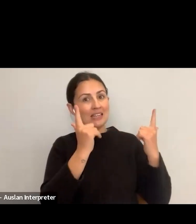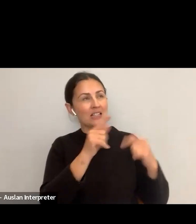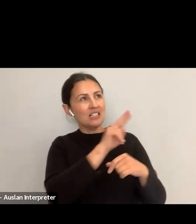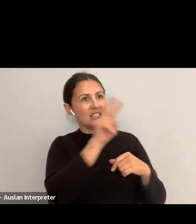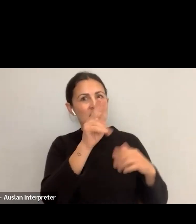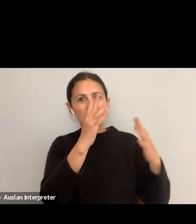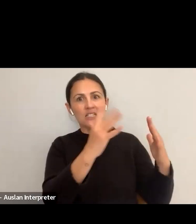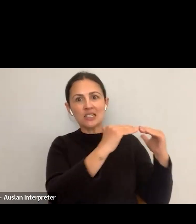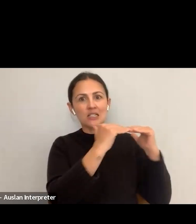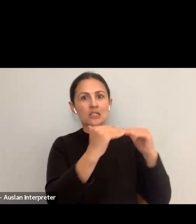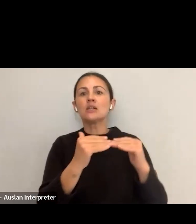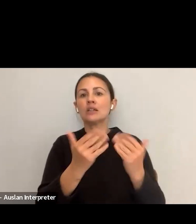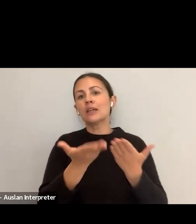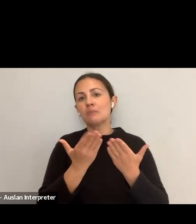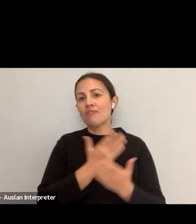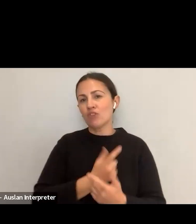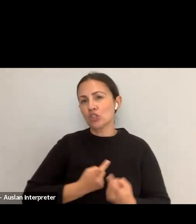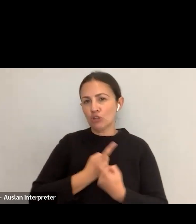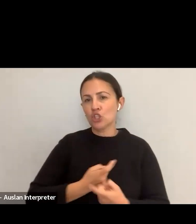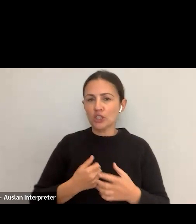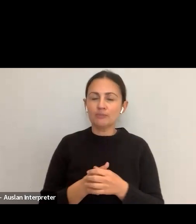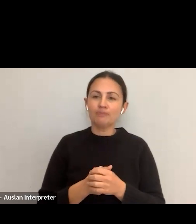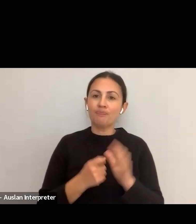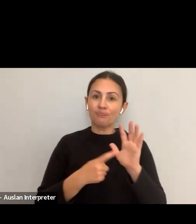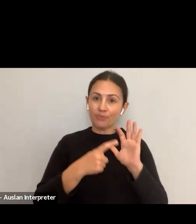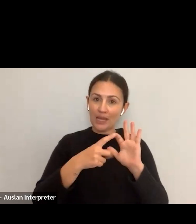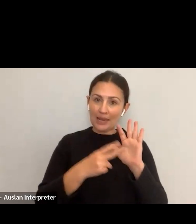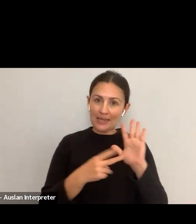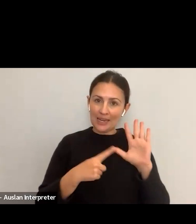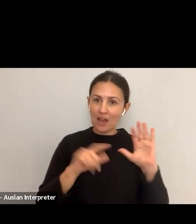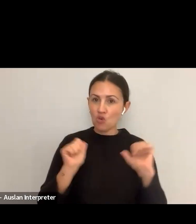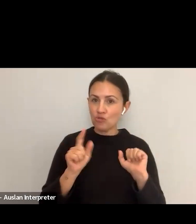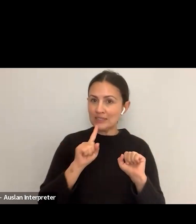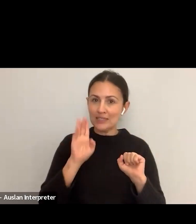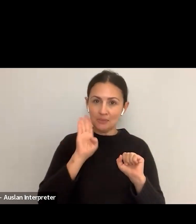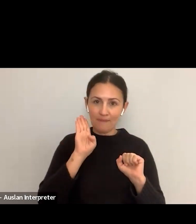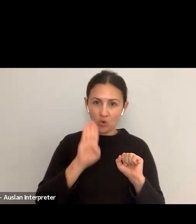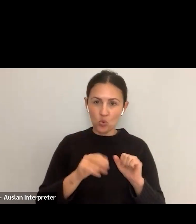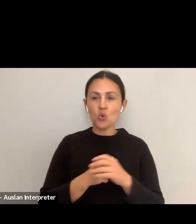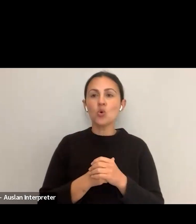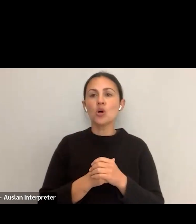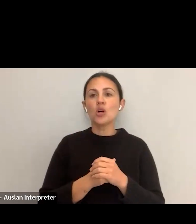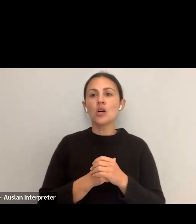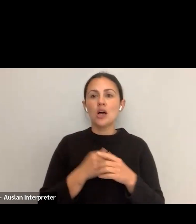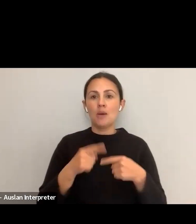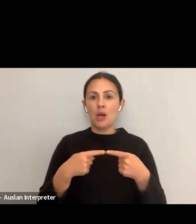enough there. As Lena alluded earlier on, I